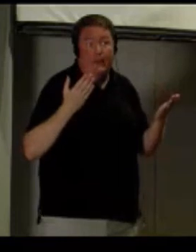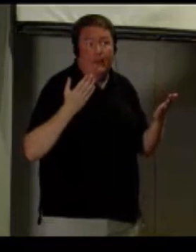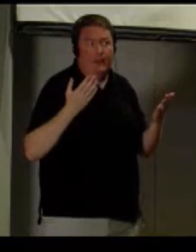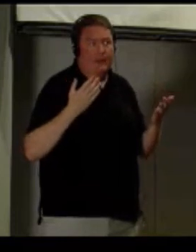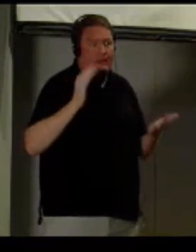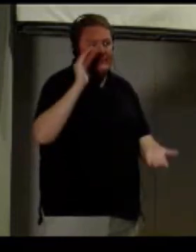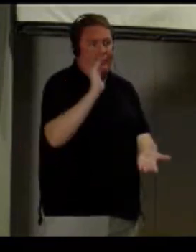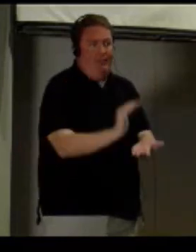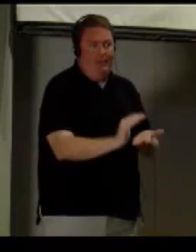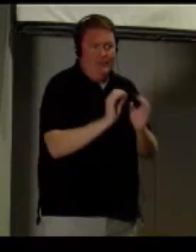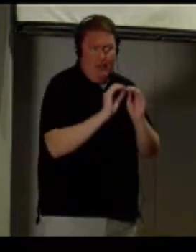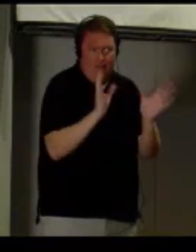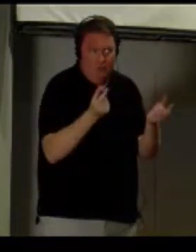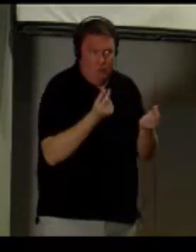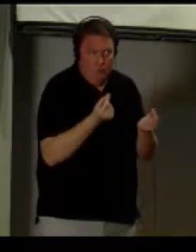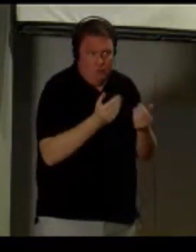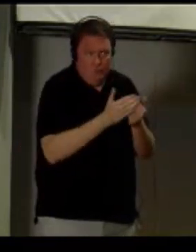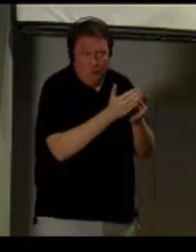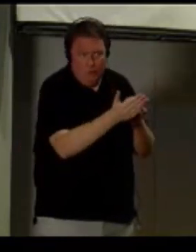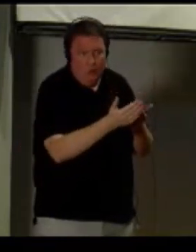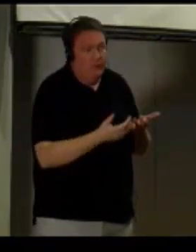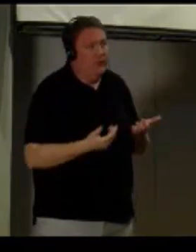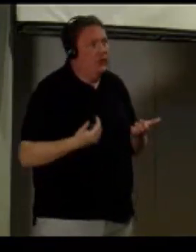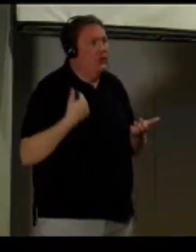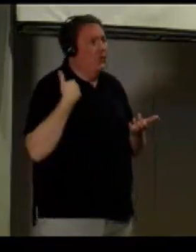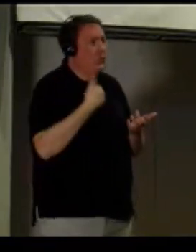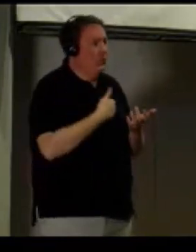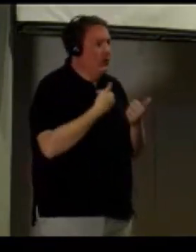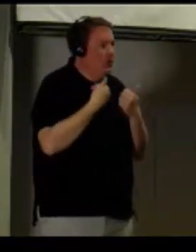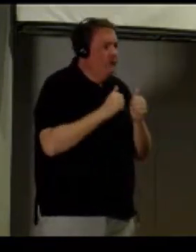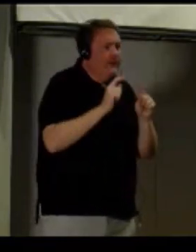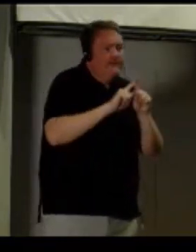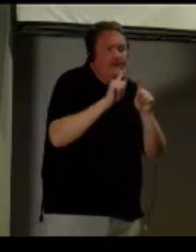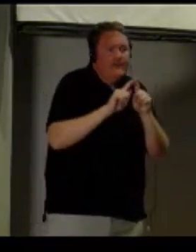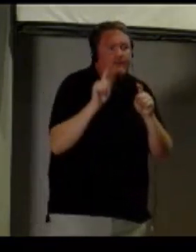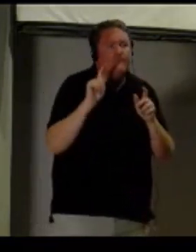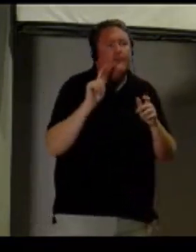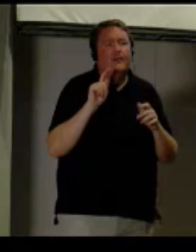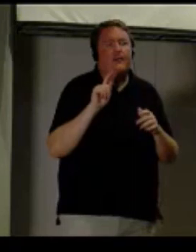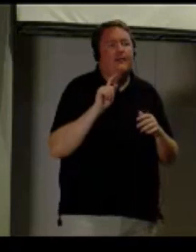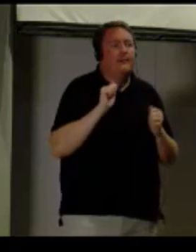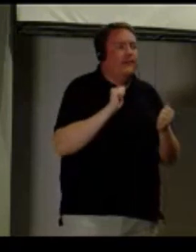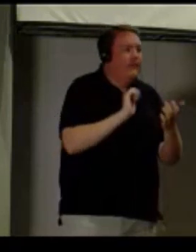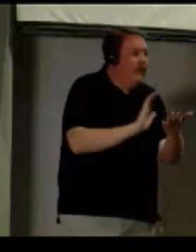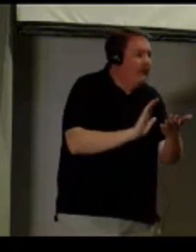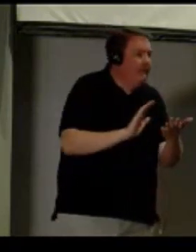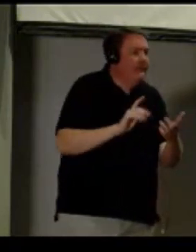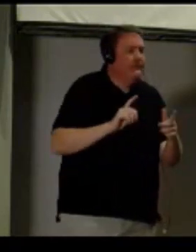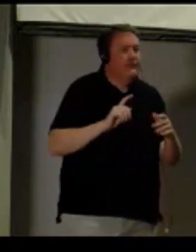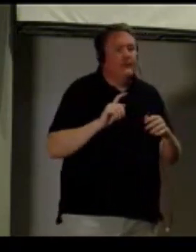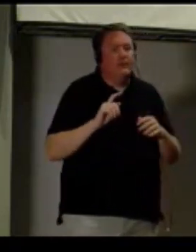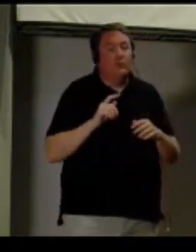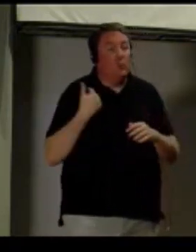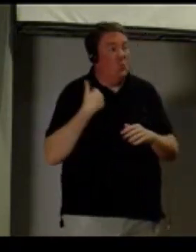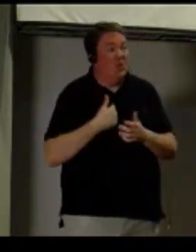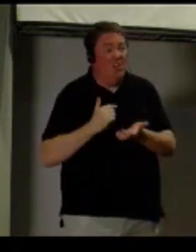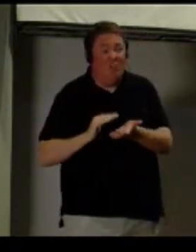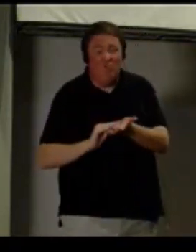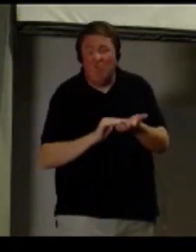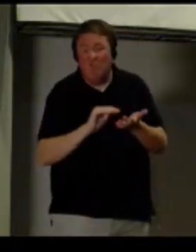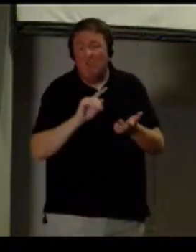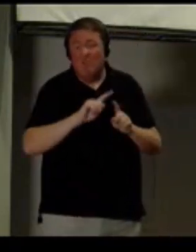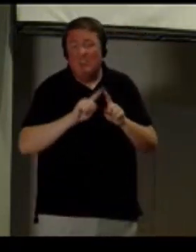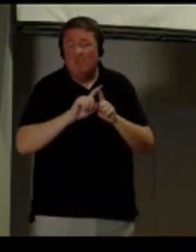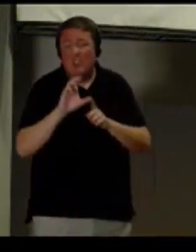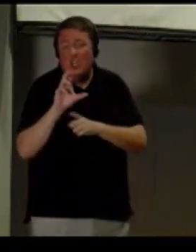go next. And we're trying different methods of surveying curators and others in the museum to find out